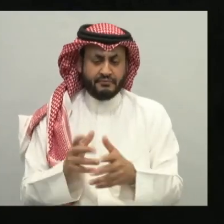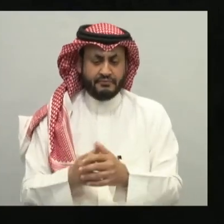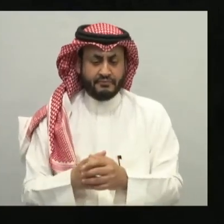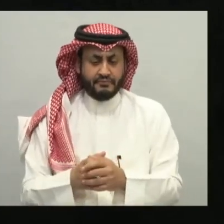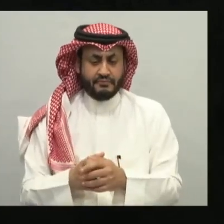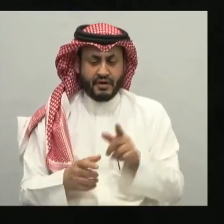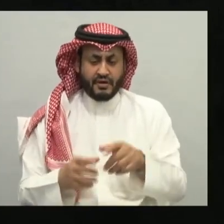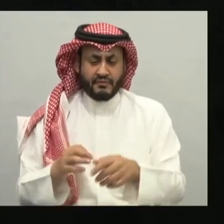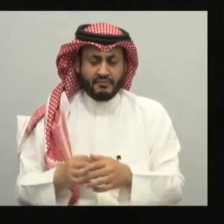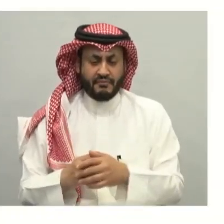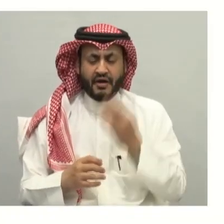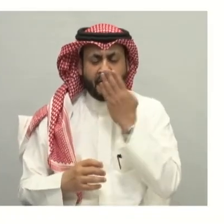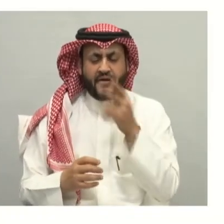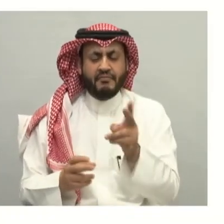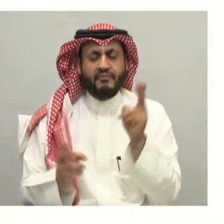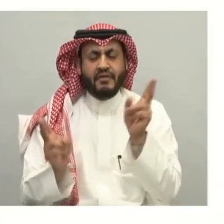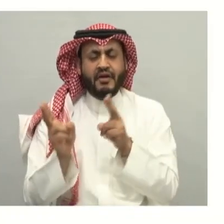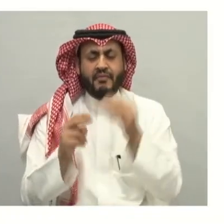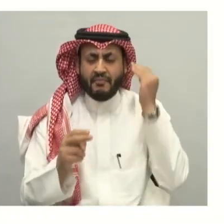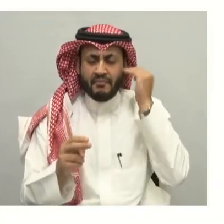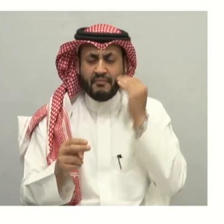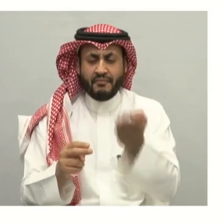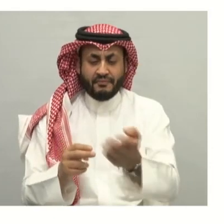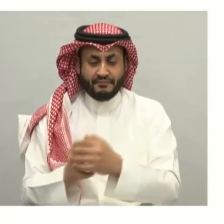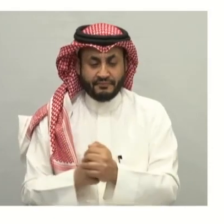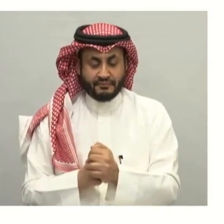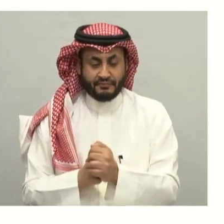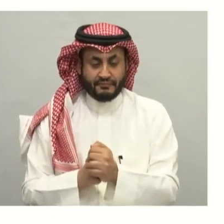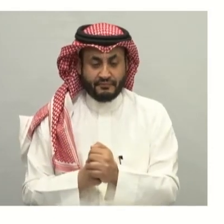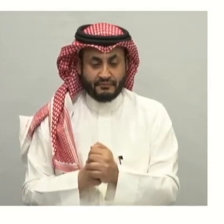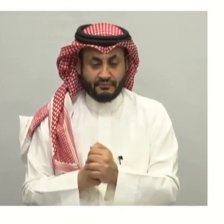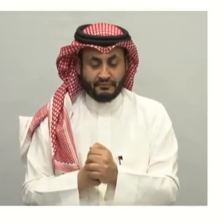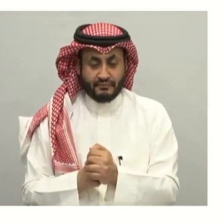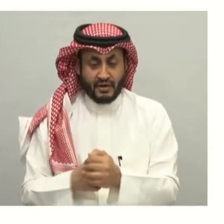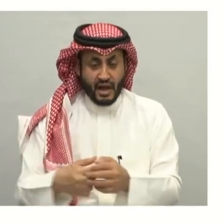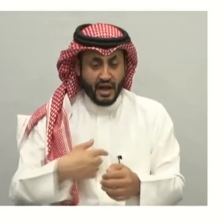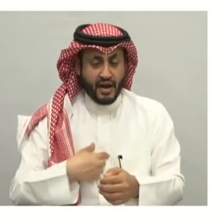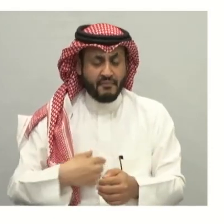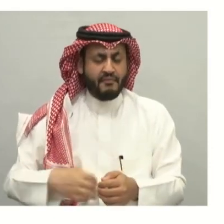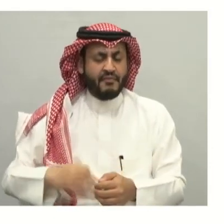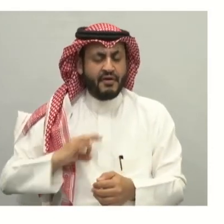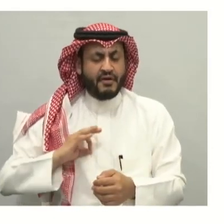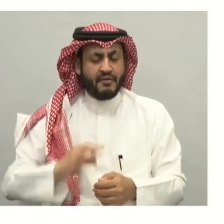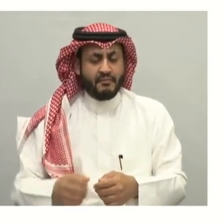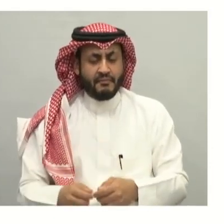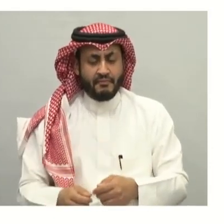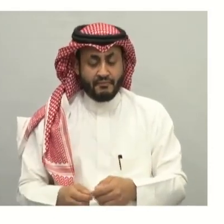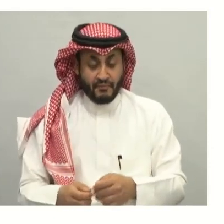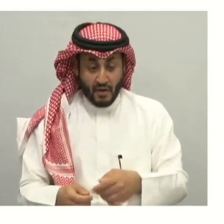you... Let's read what these two girls are talking about. She says here, I really like how fast you finished the